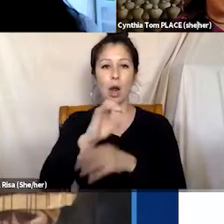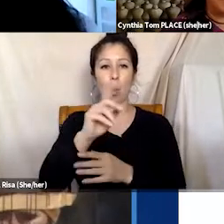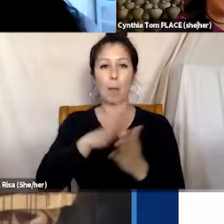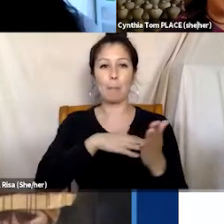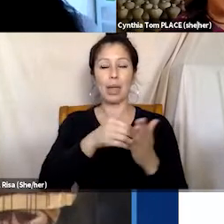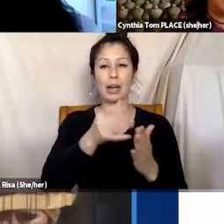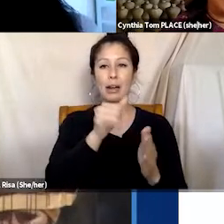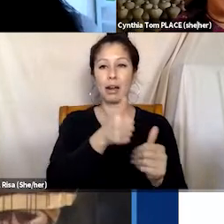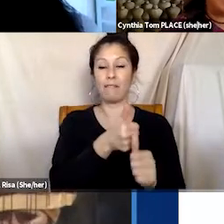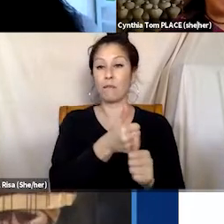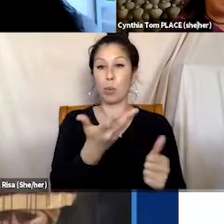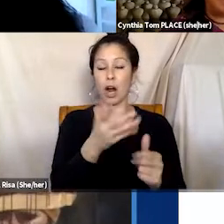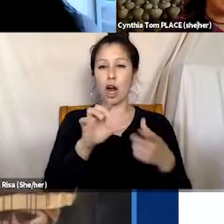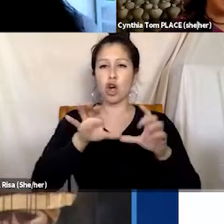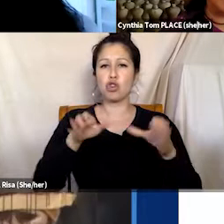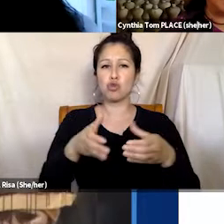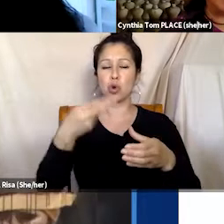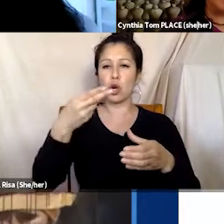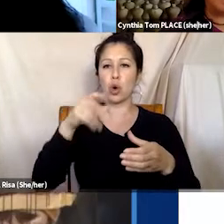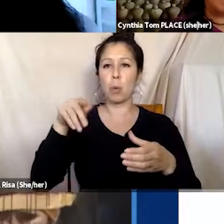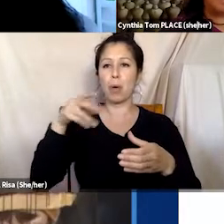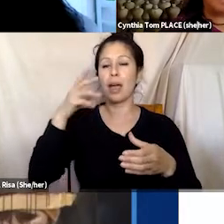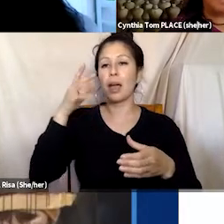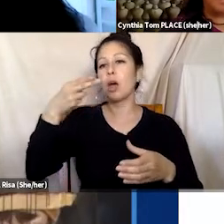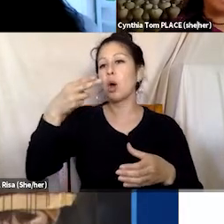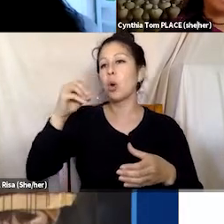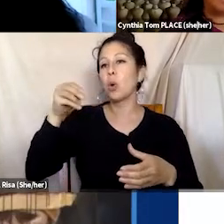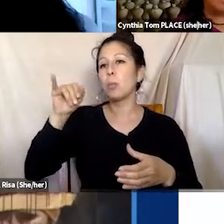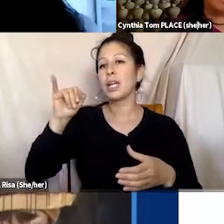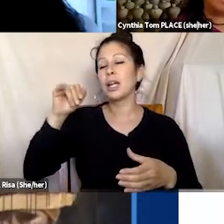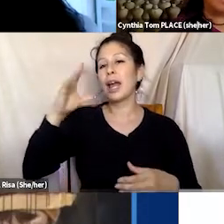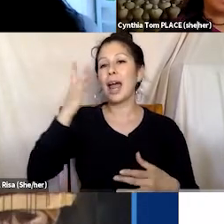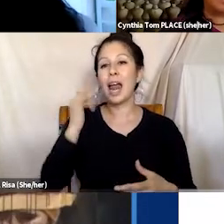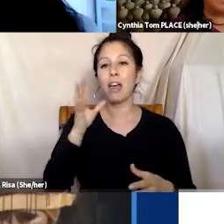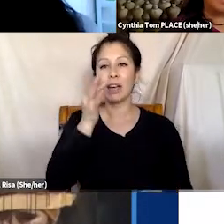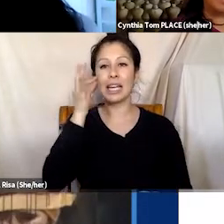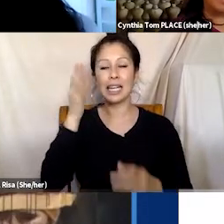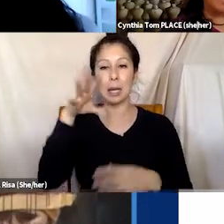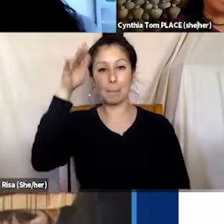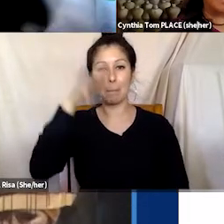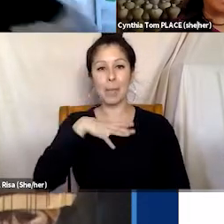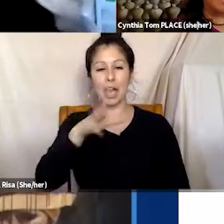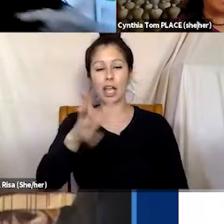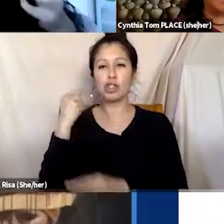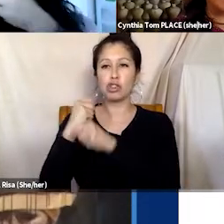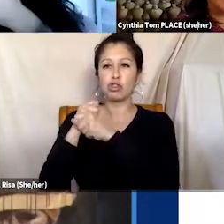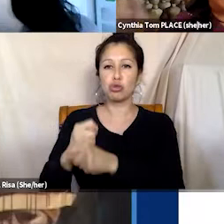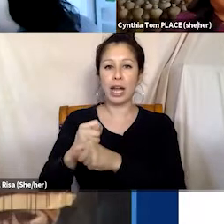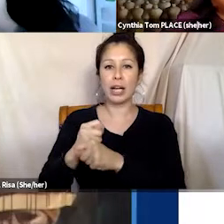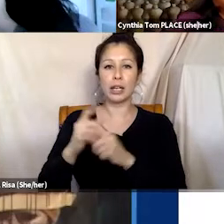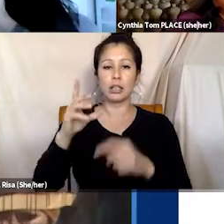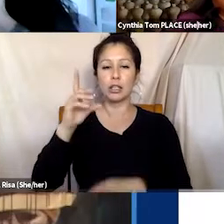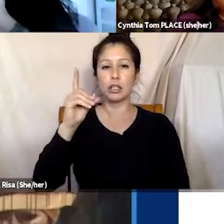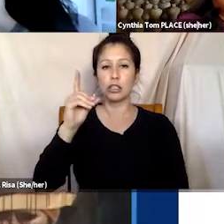painting of a group of Hoopa, California Indian men who are in their traditional jump dance